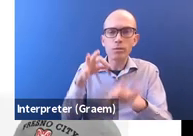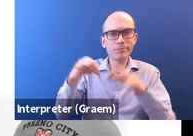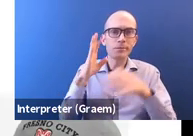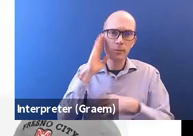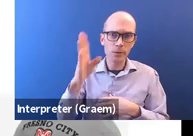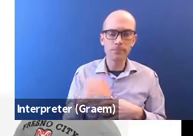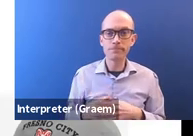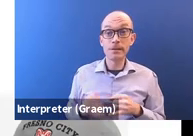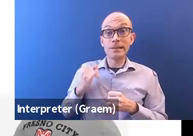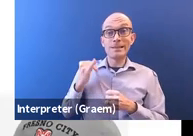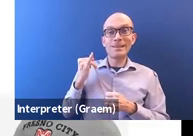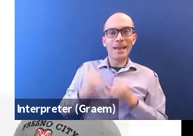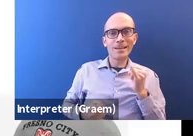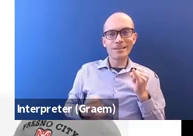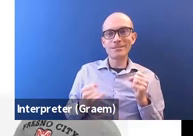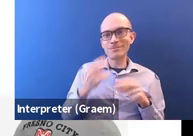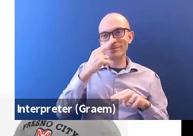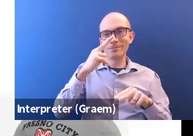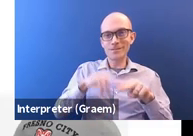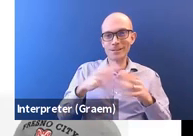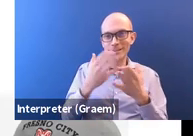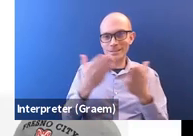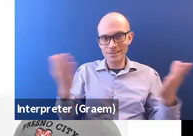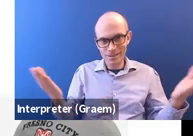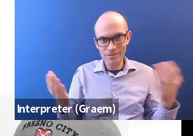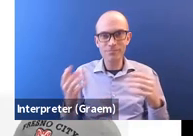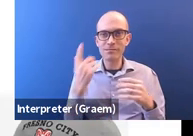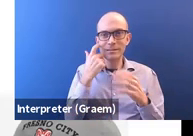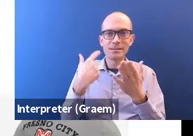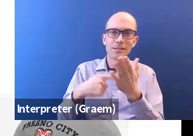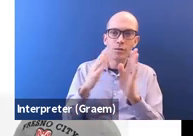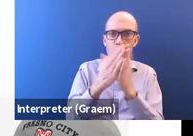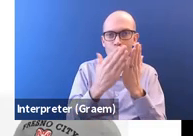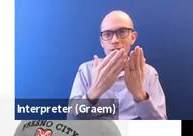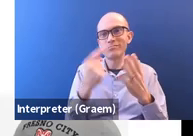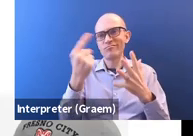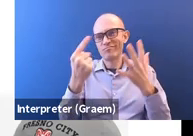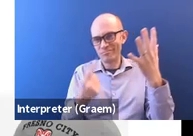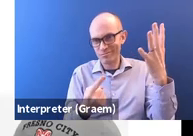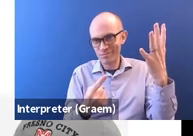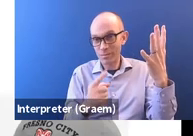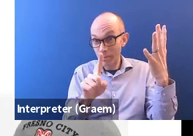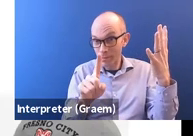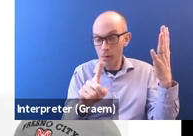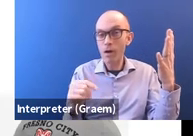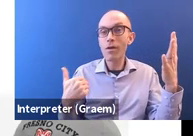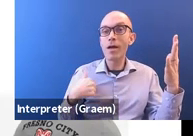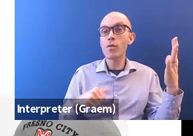Lastly, you know, some of the fun stuff. We talked about a lot of the books and the course materials, but we are loaded with a lot of cool Fresno City gear